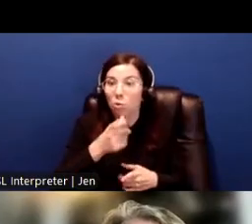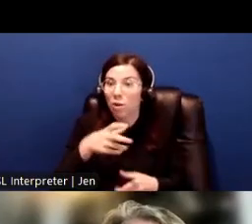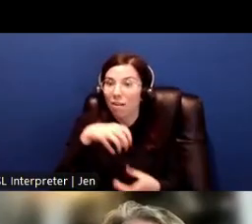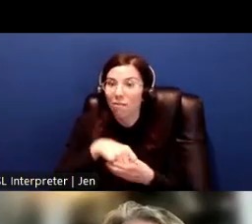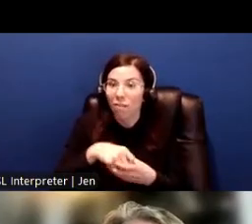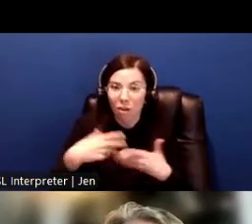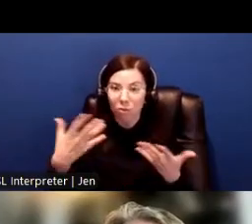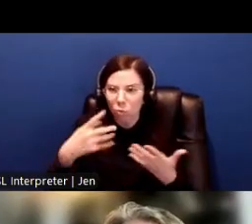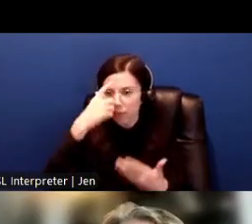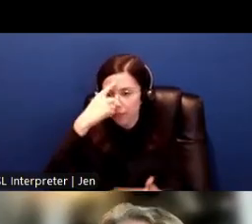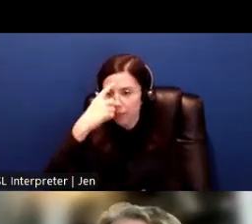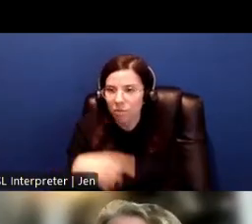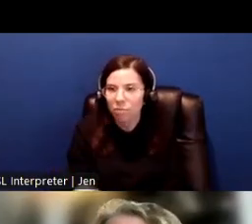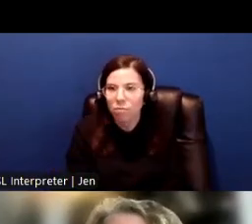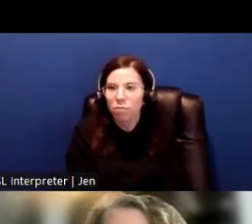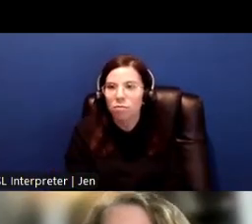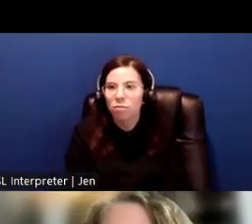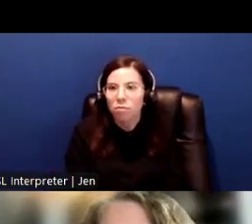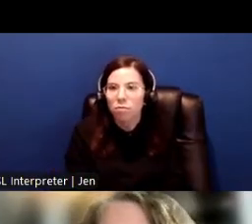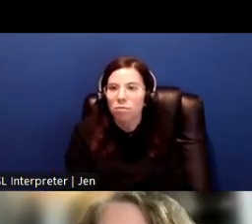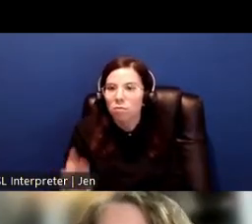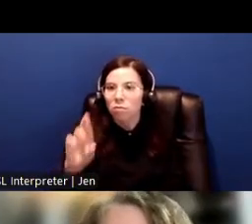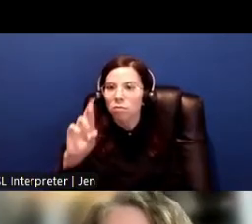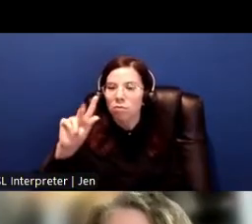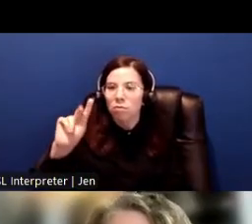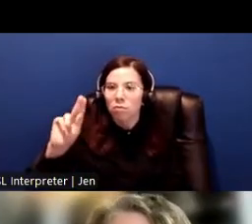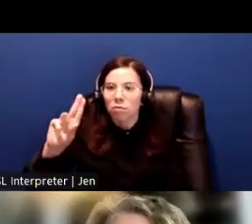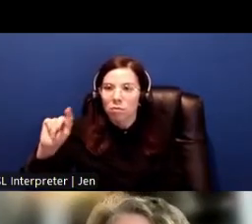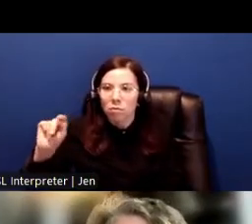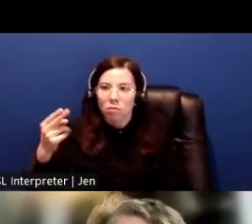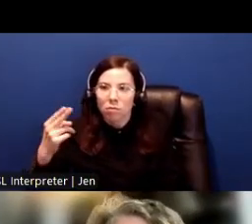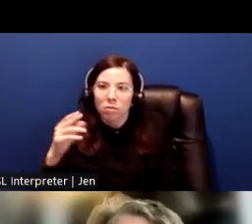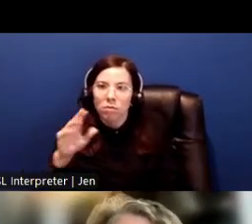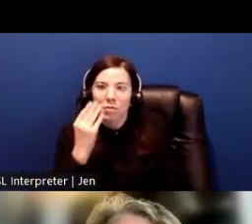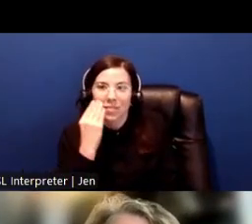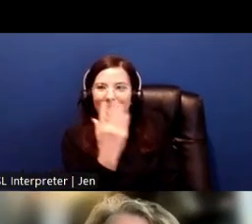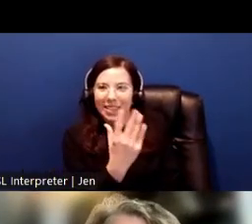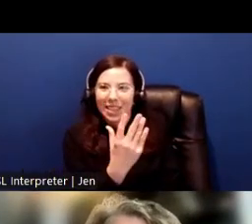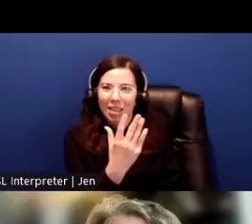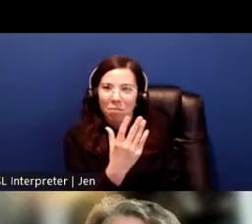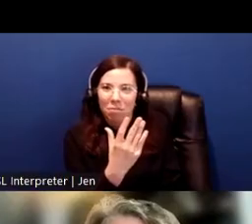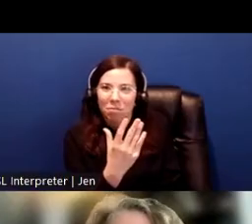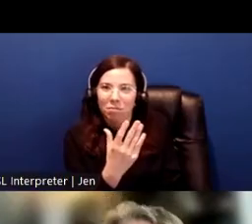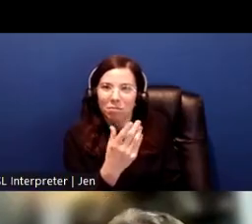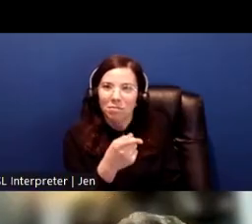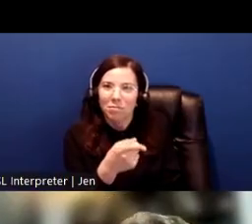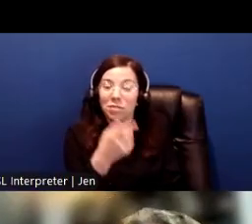with? You tell them you didn't know what you were